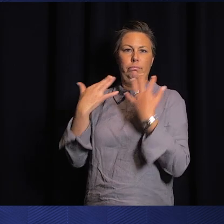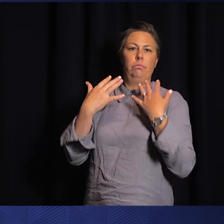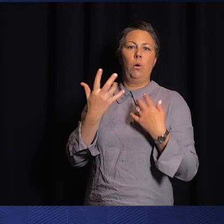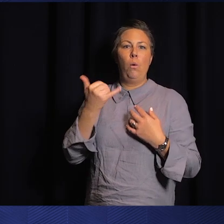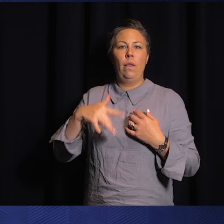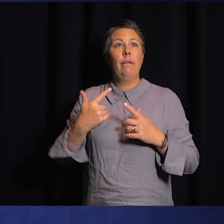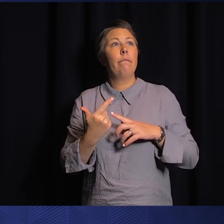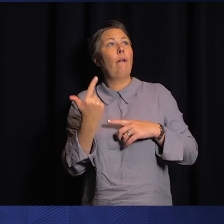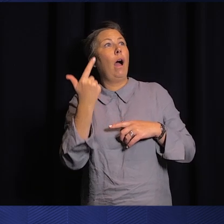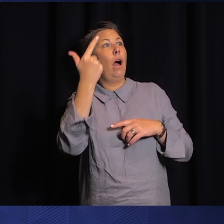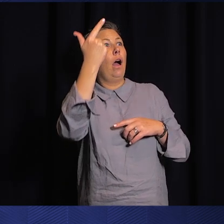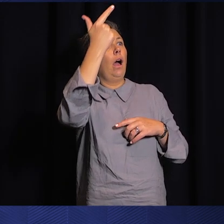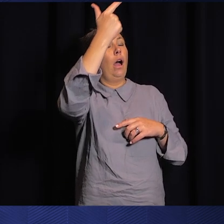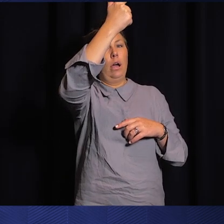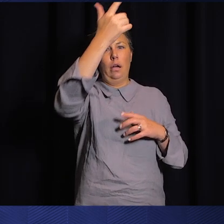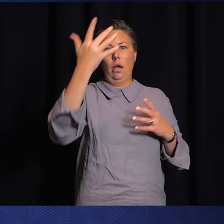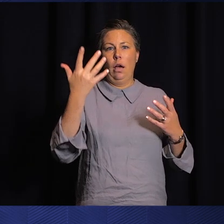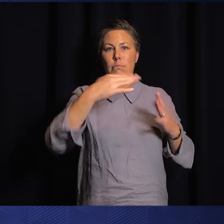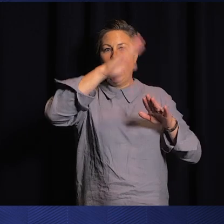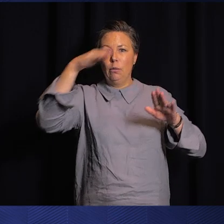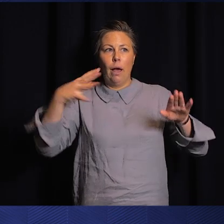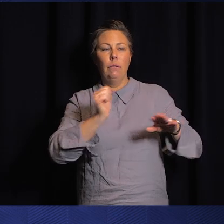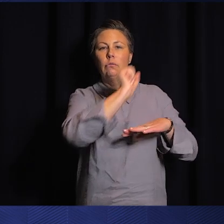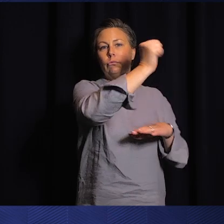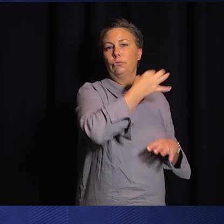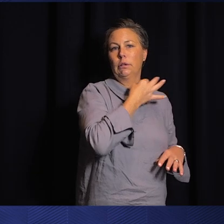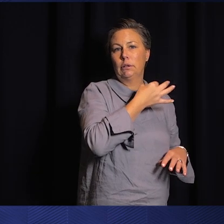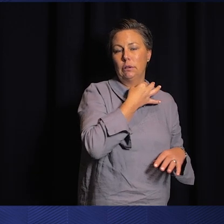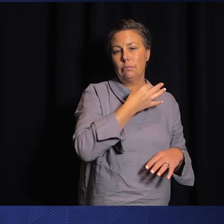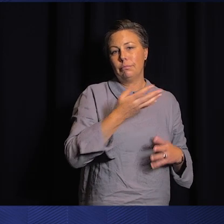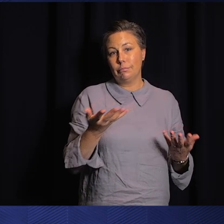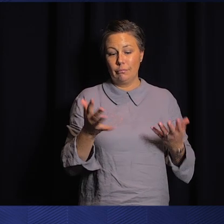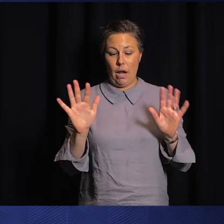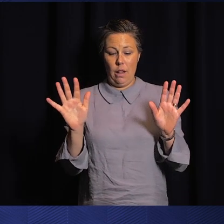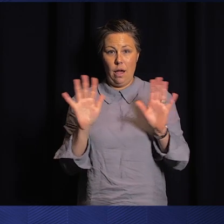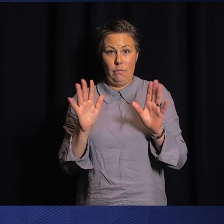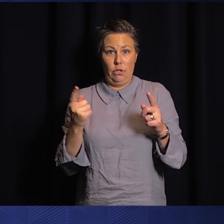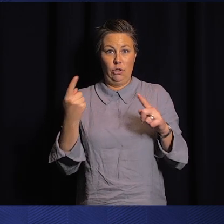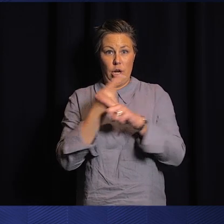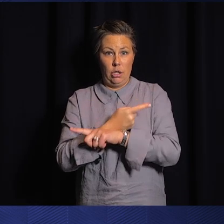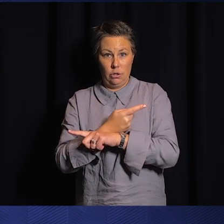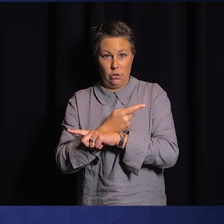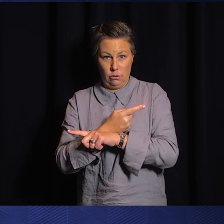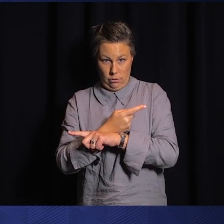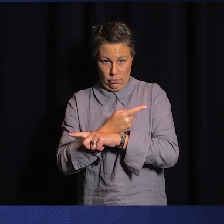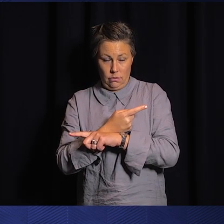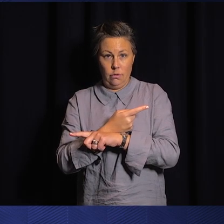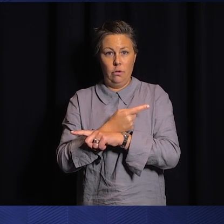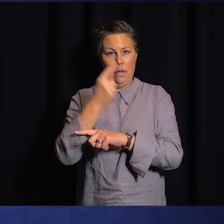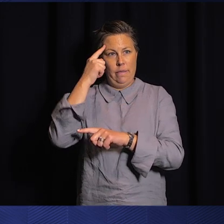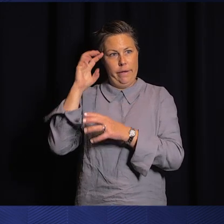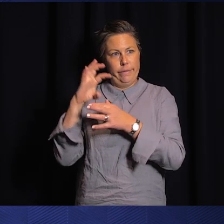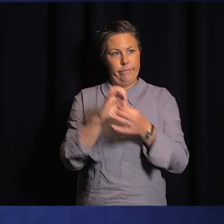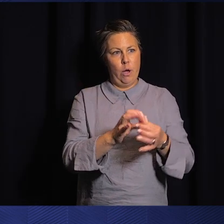And naturally, if we also speak about climate change, those rights of people who